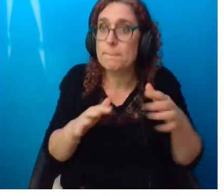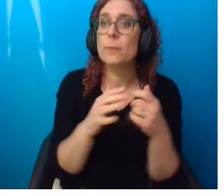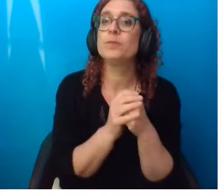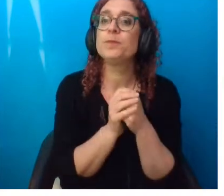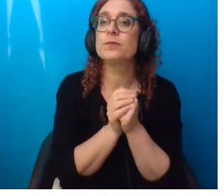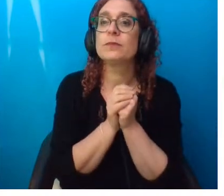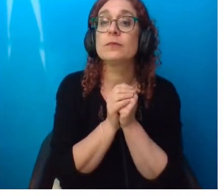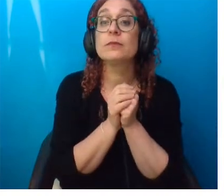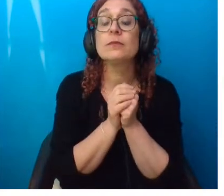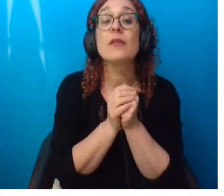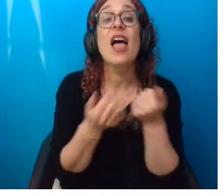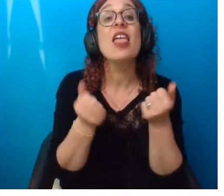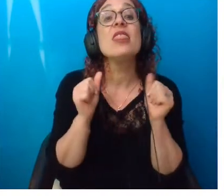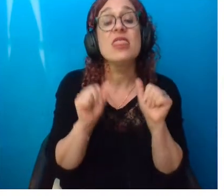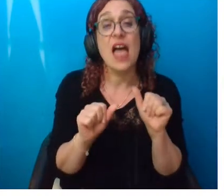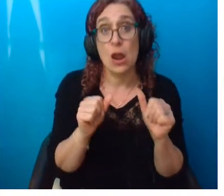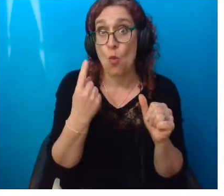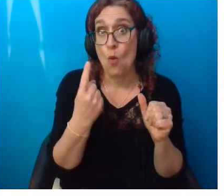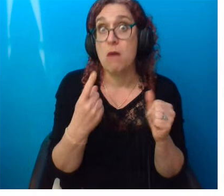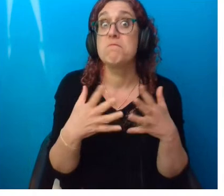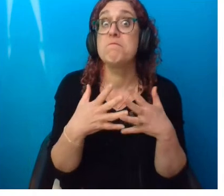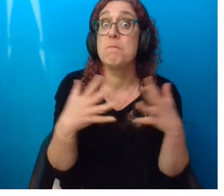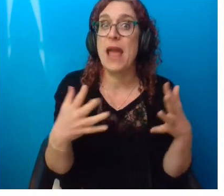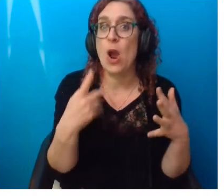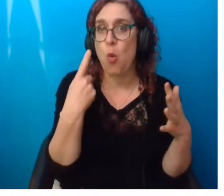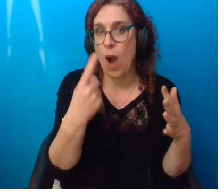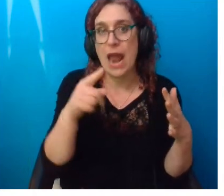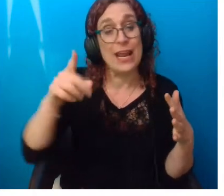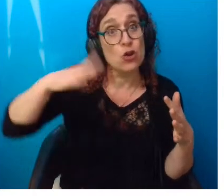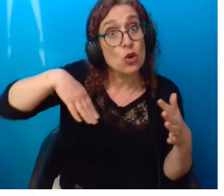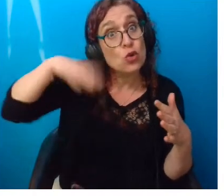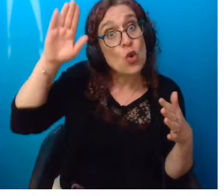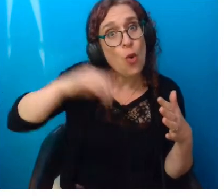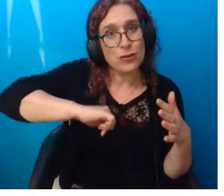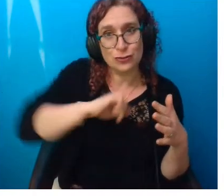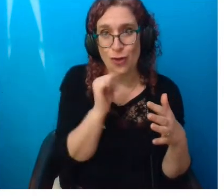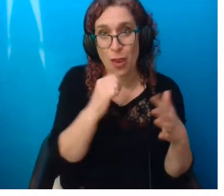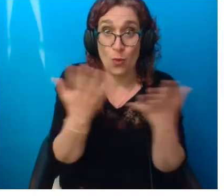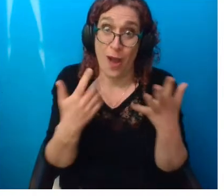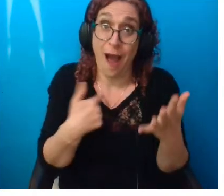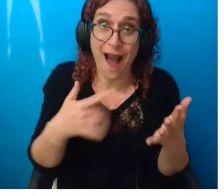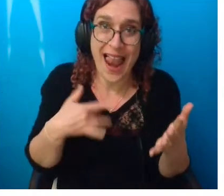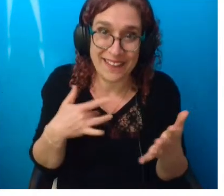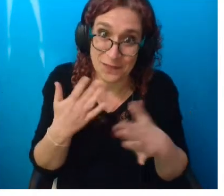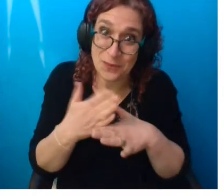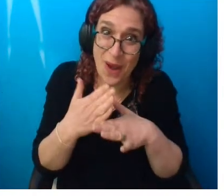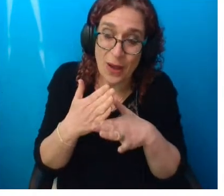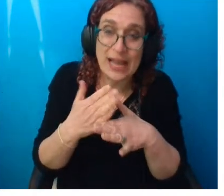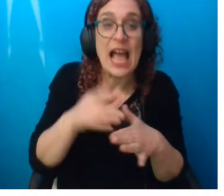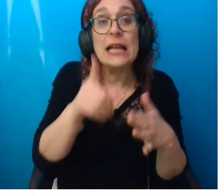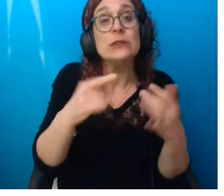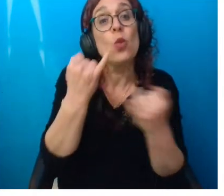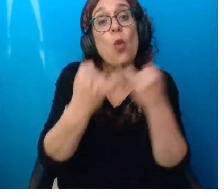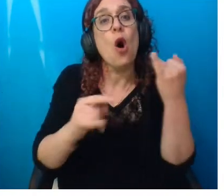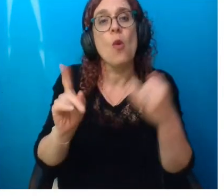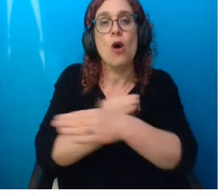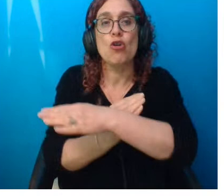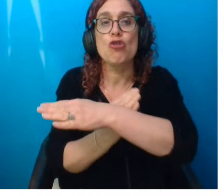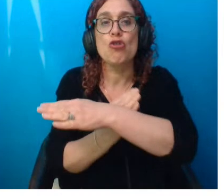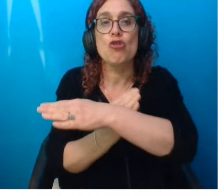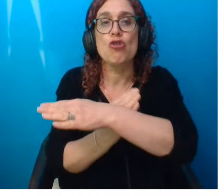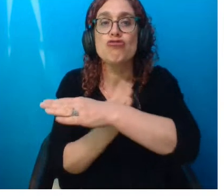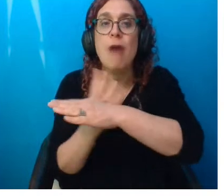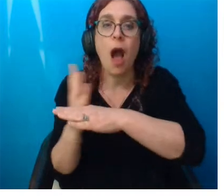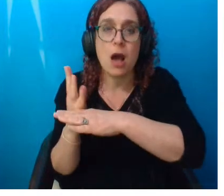the big one, certainly here up north in Scotland, where I live and practice, is grass pollen. They tend